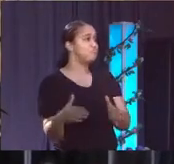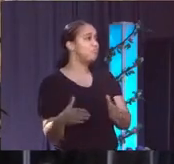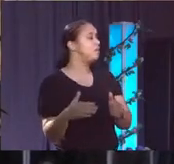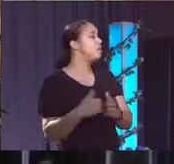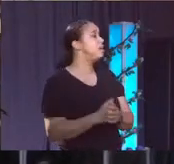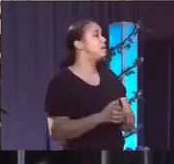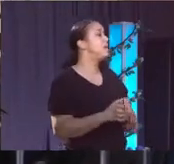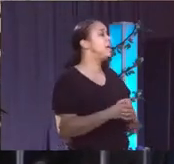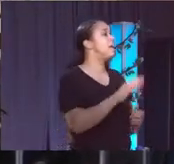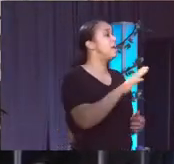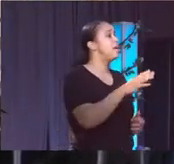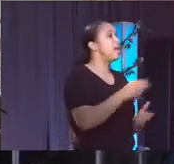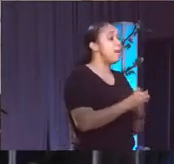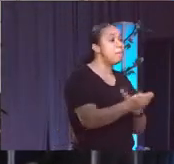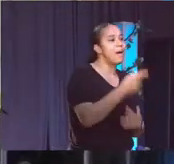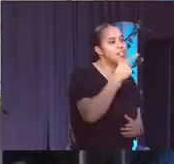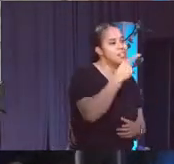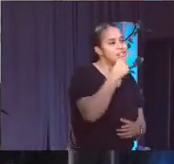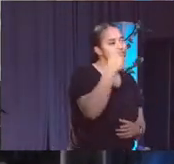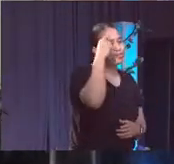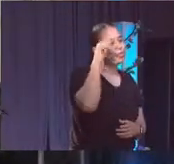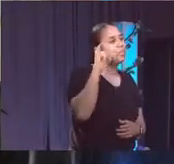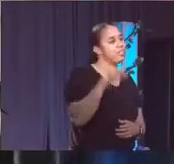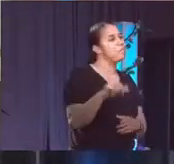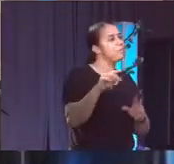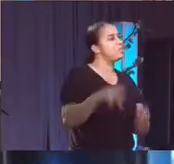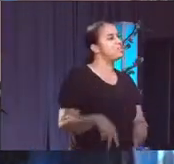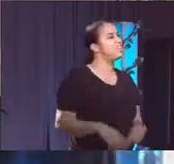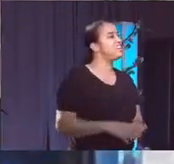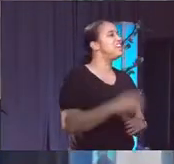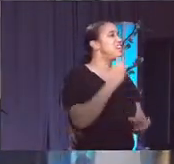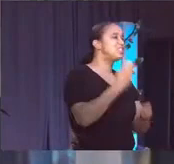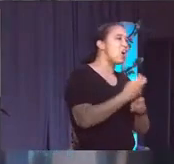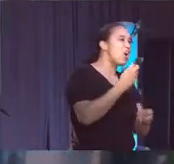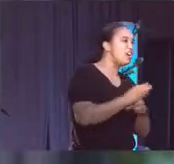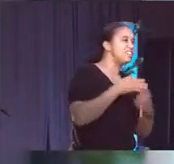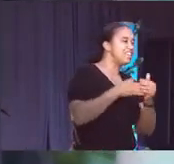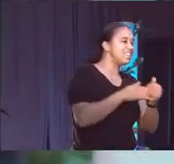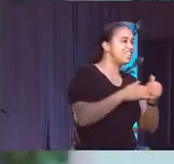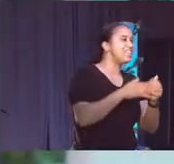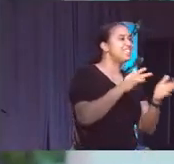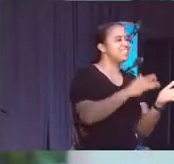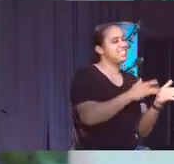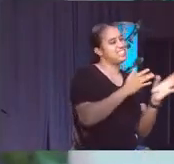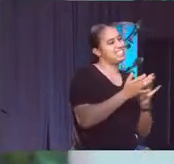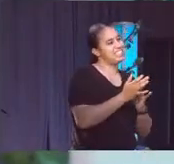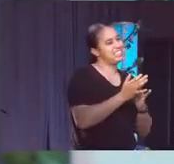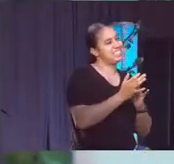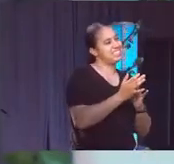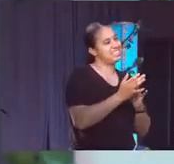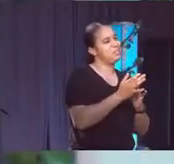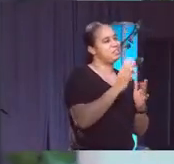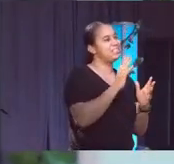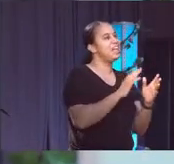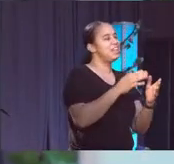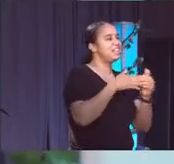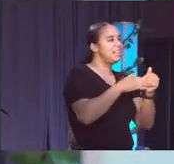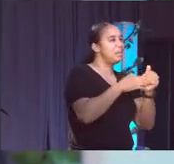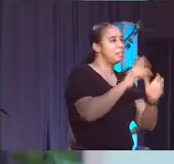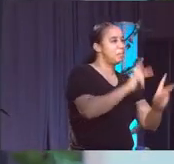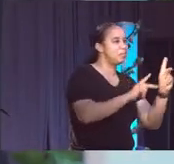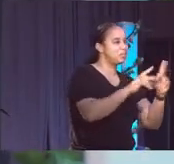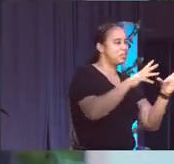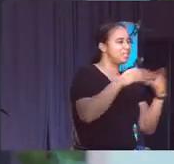And by the lunch, huh? It's hard to lead people to Jesus if you cheap. I'll put that out